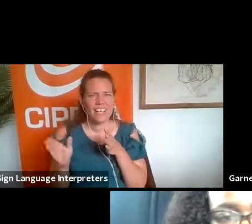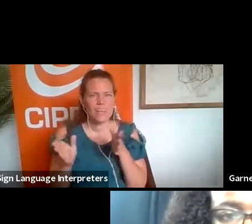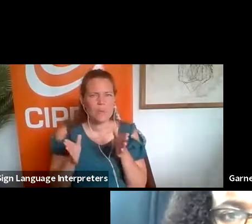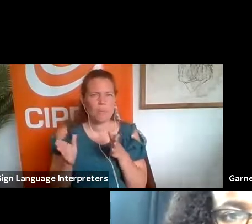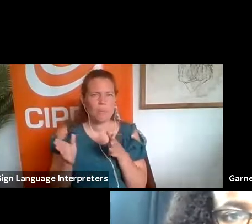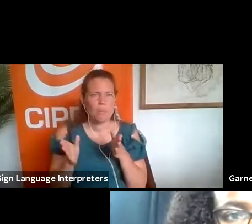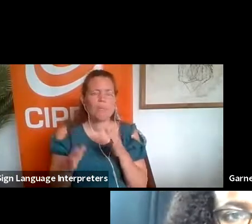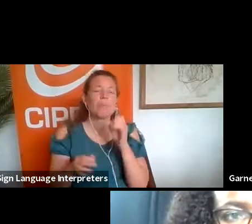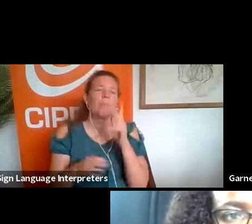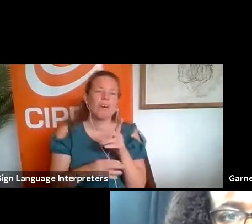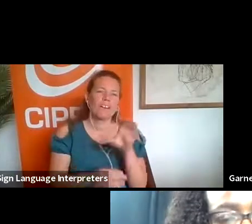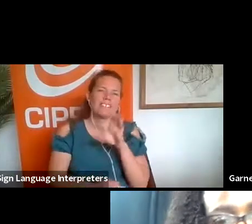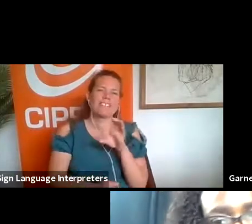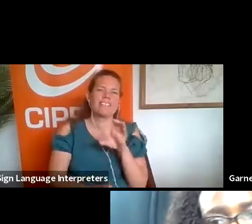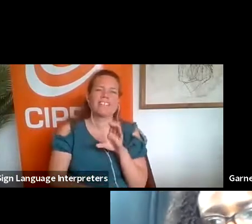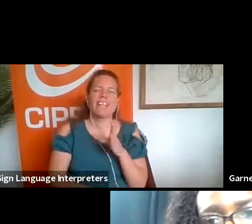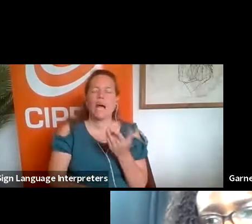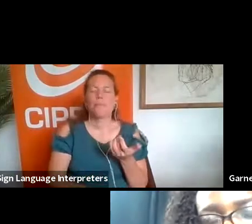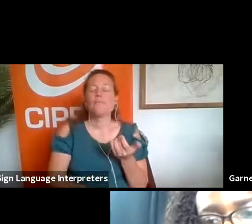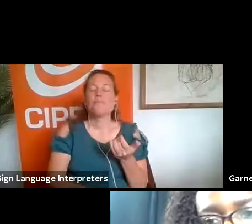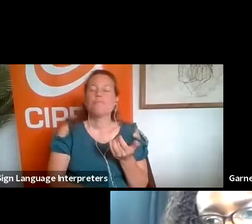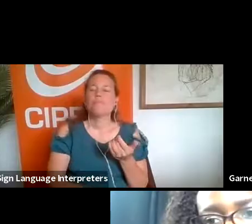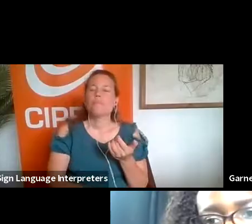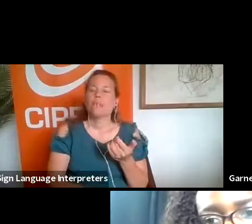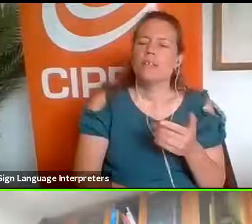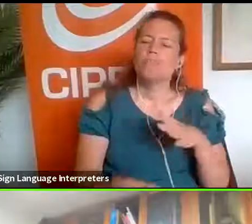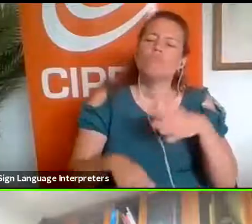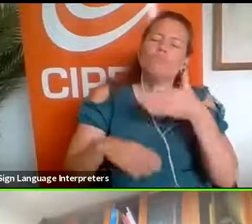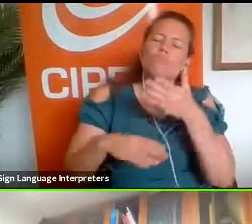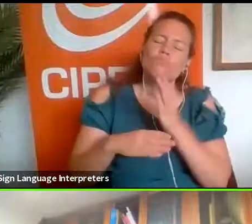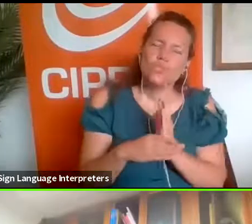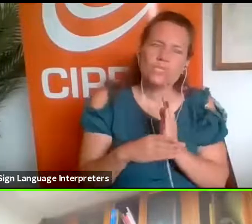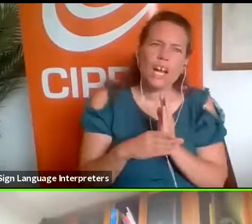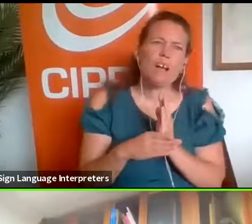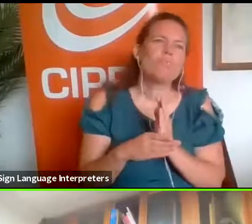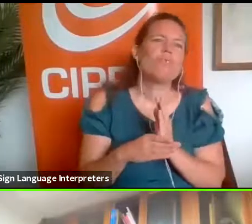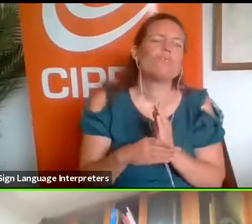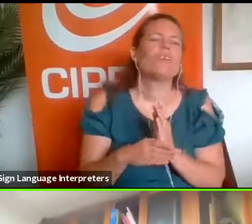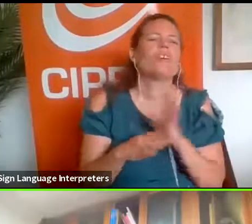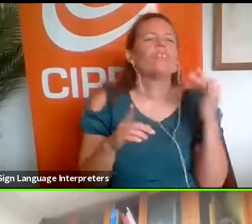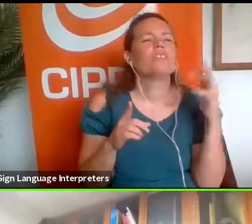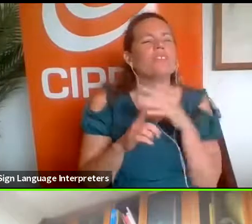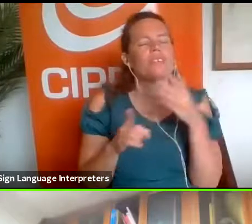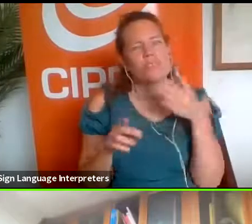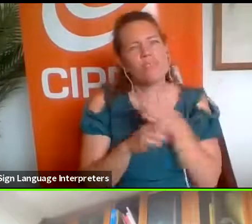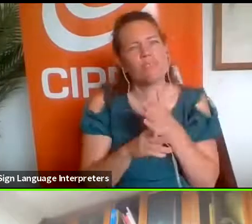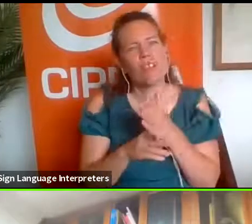Oh, well, some of the digital rights issues that I've seen, especially in my field, is